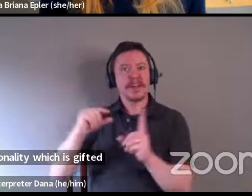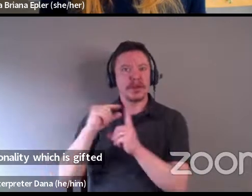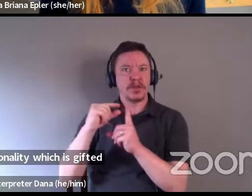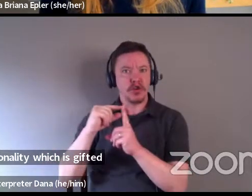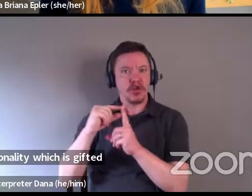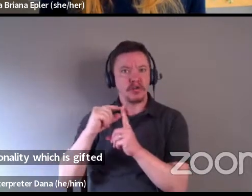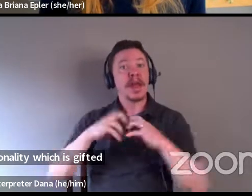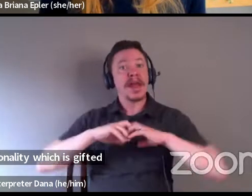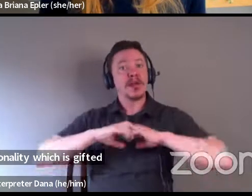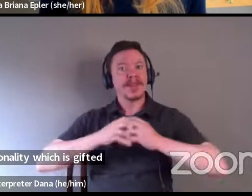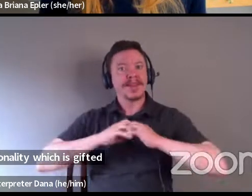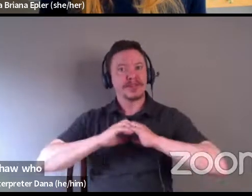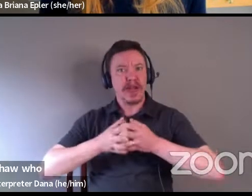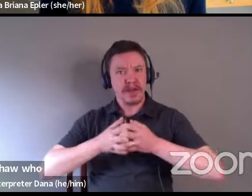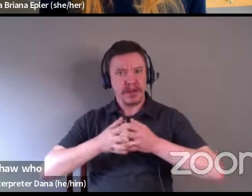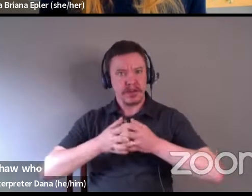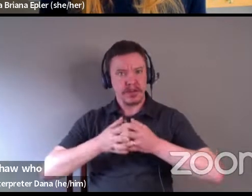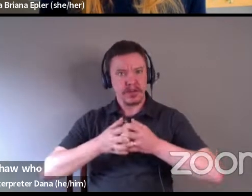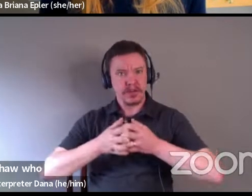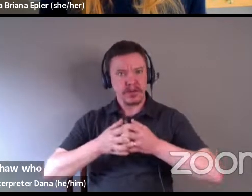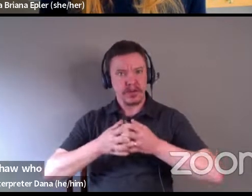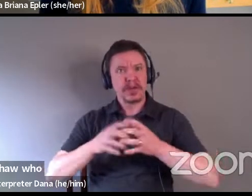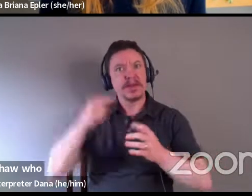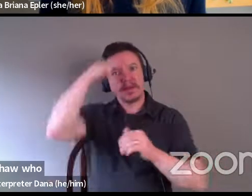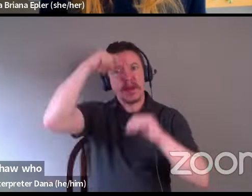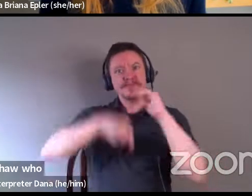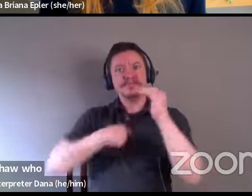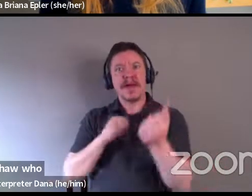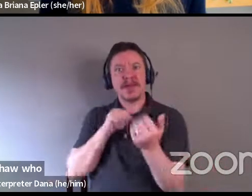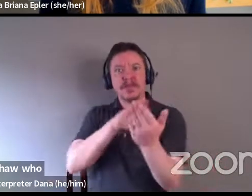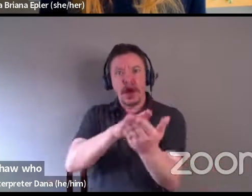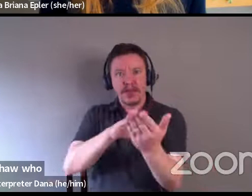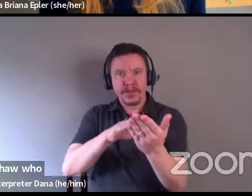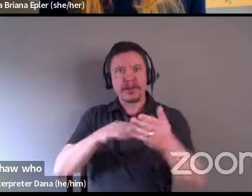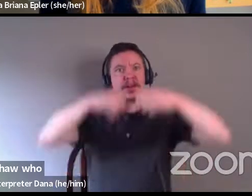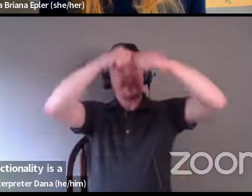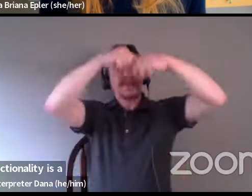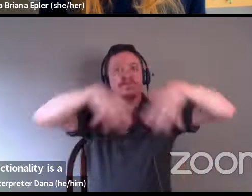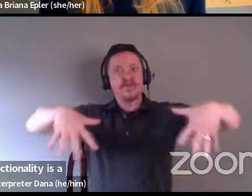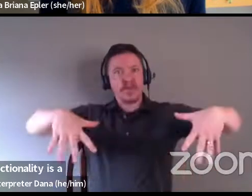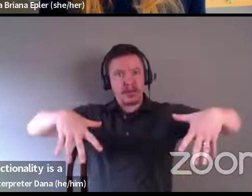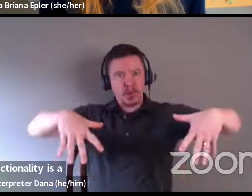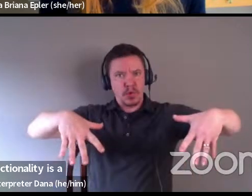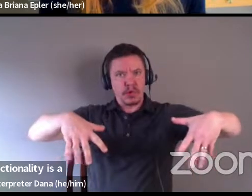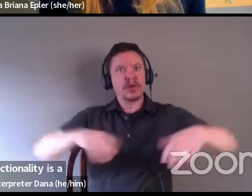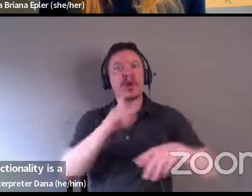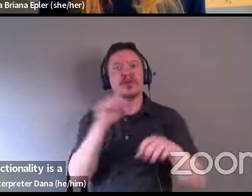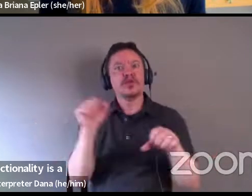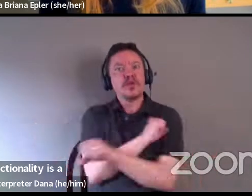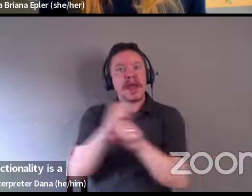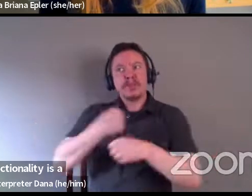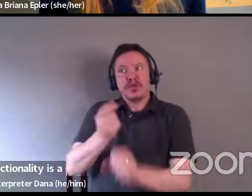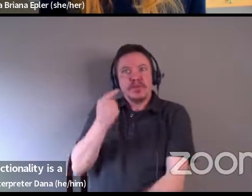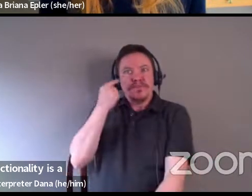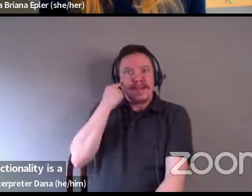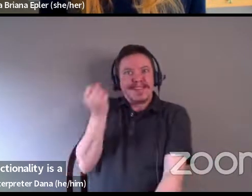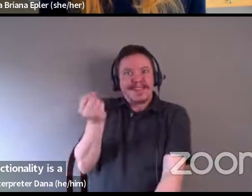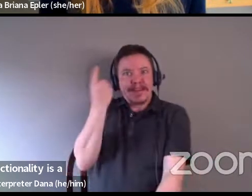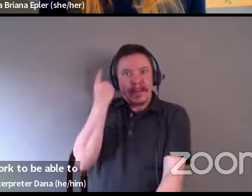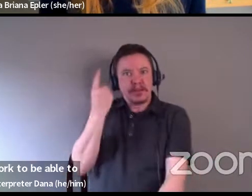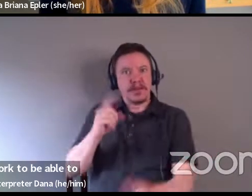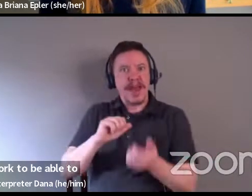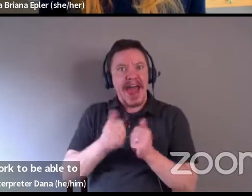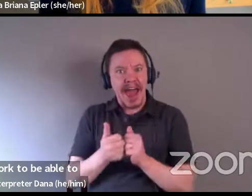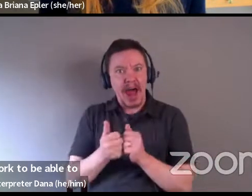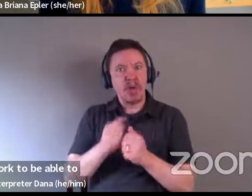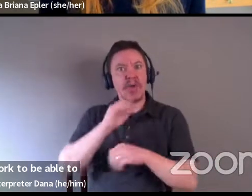intersectionality is a methodology. It is a framework to be able to make sense of how